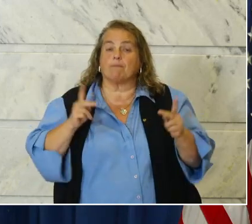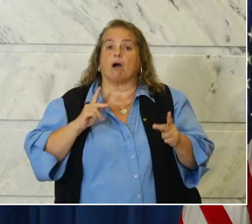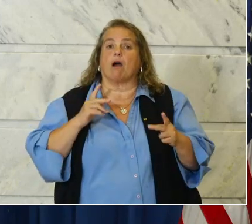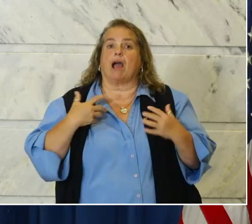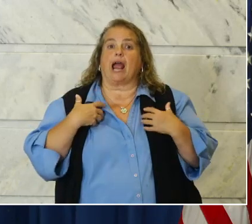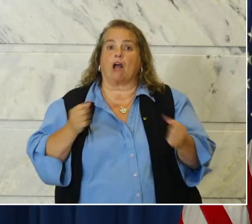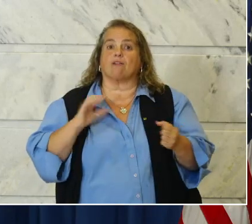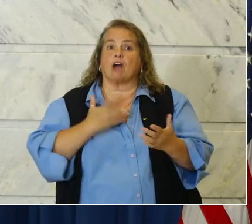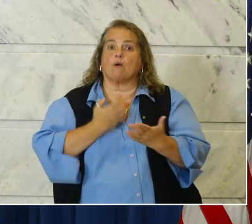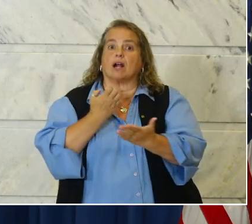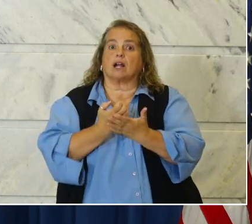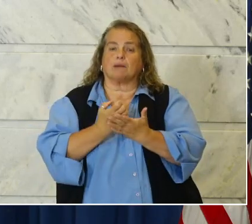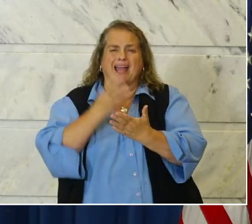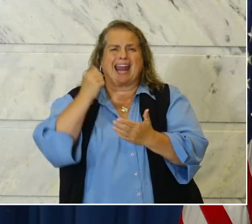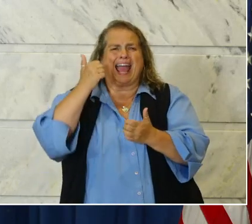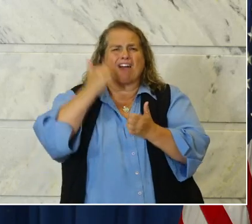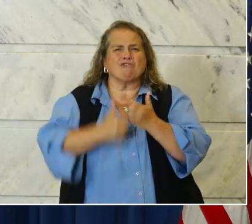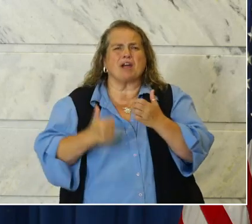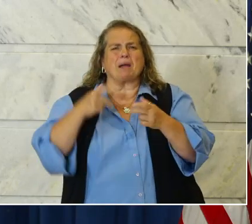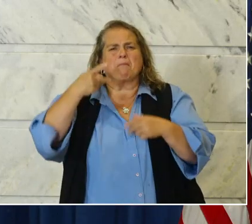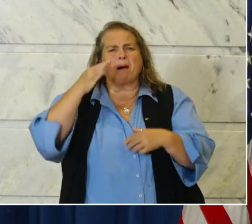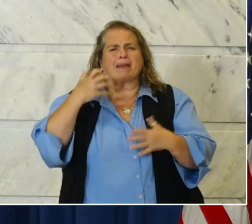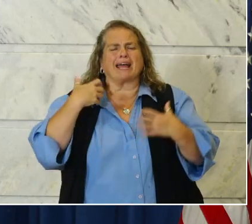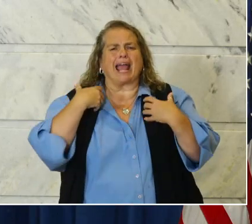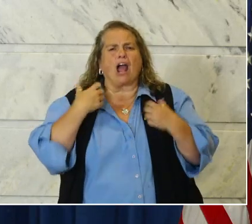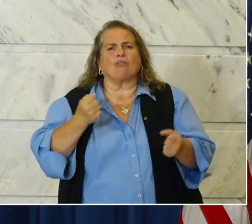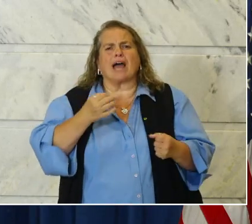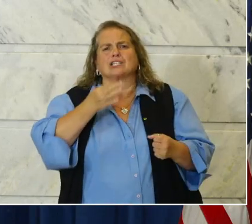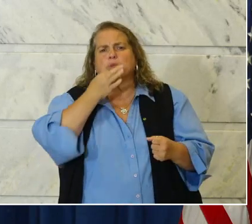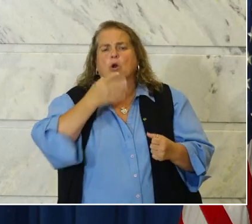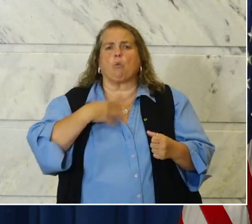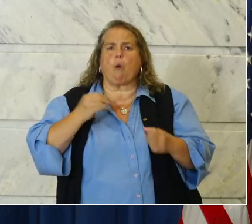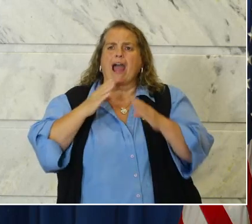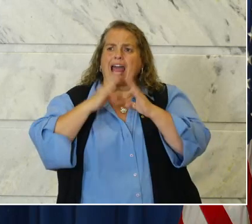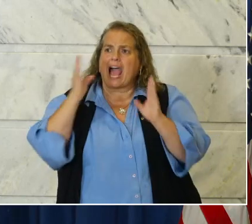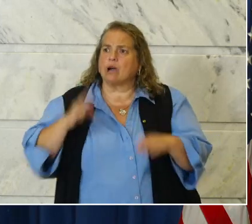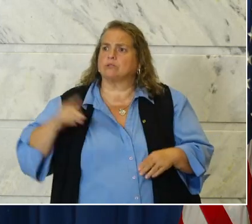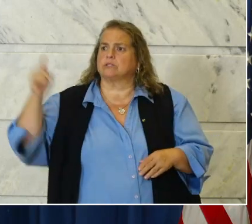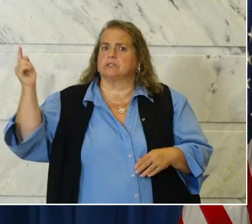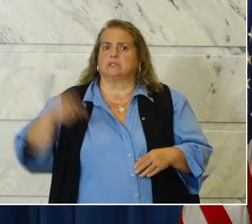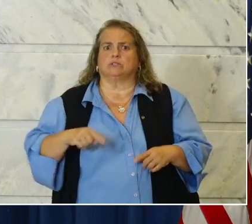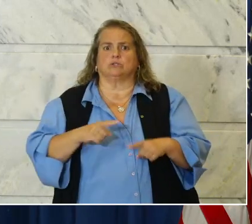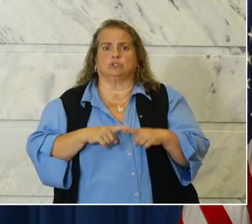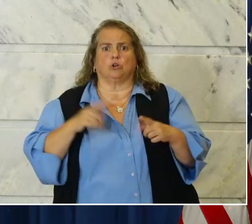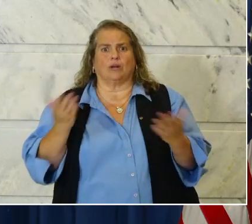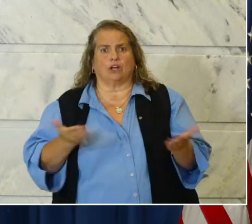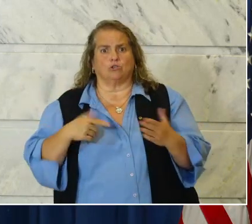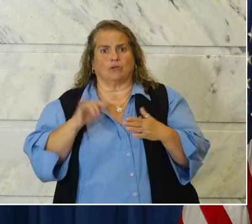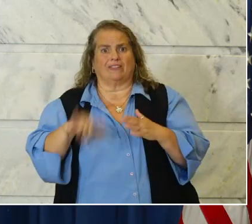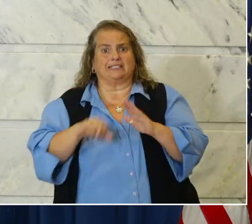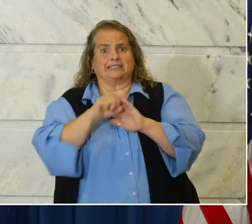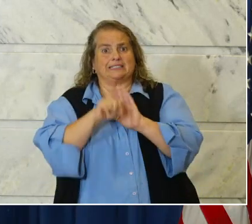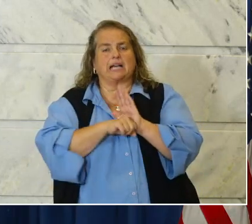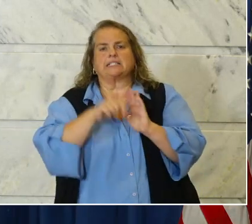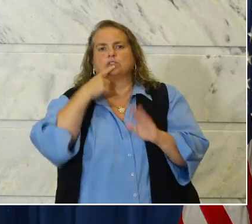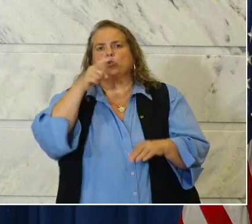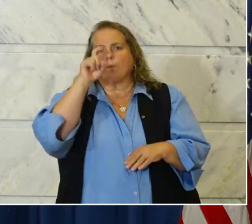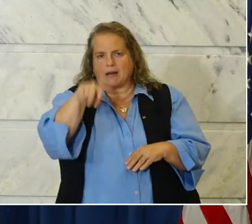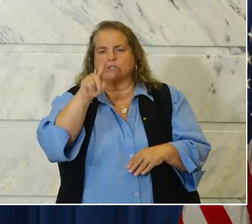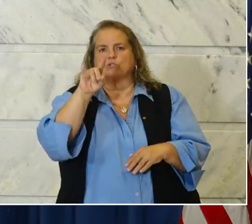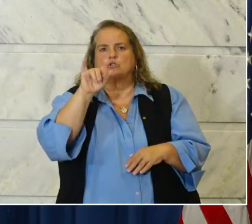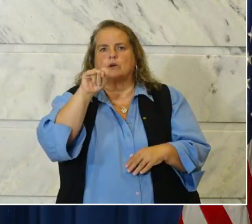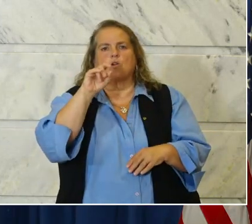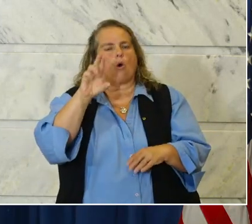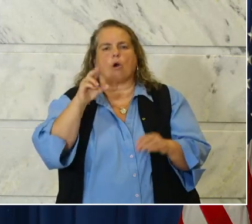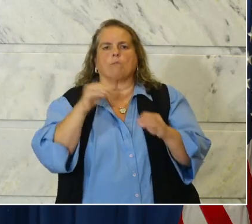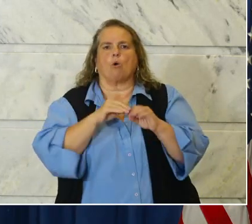got every public health expert from the White House down to the state saying we absolutely have to do this. Otherwise, we'd have to have more widespread